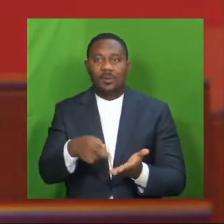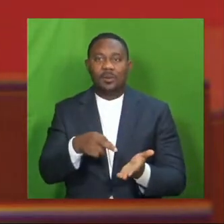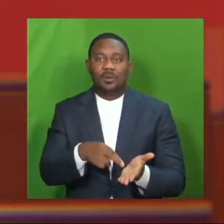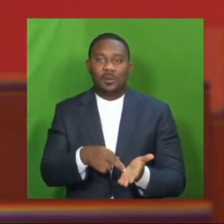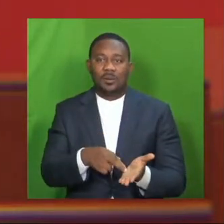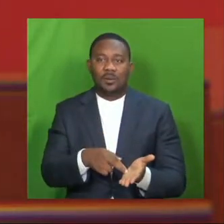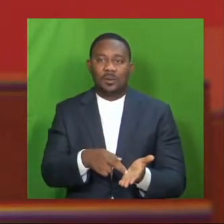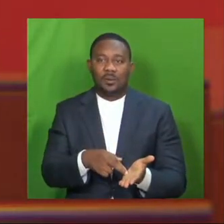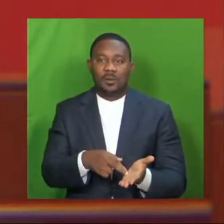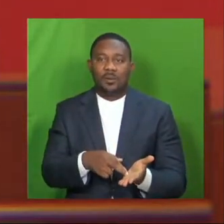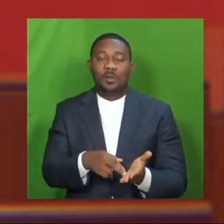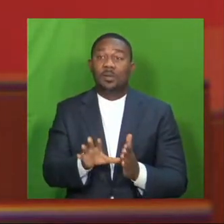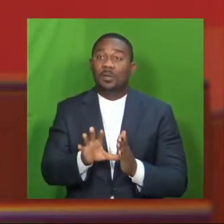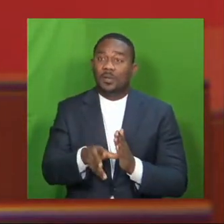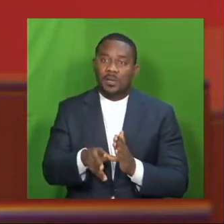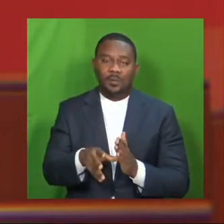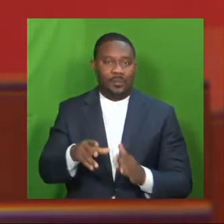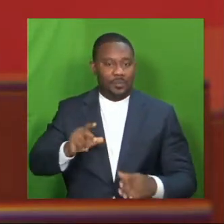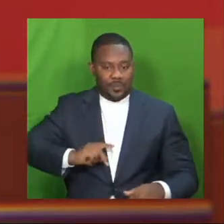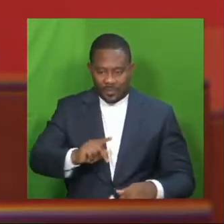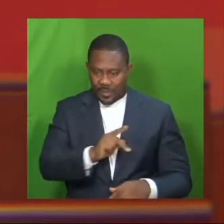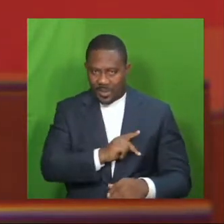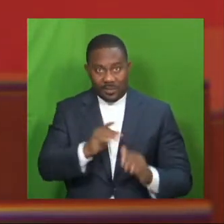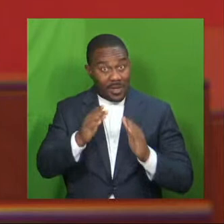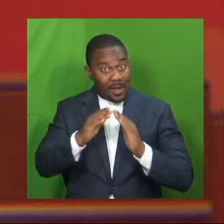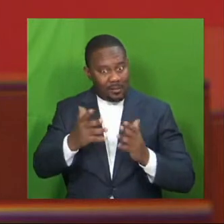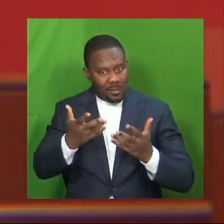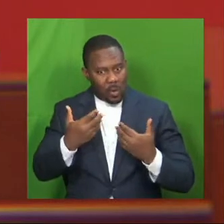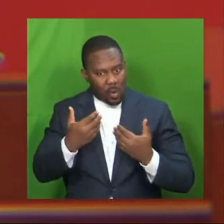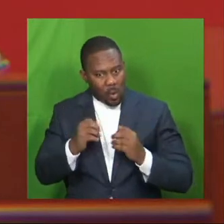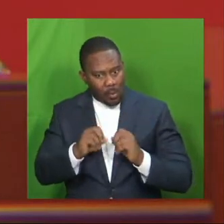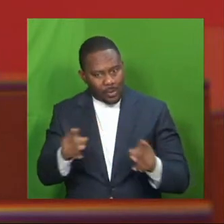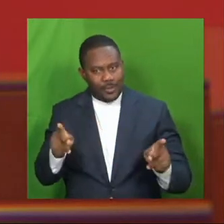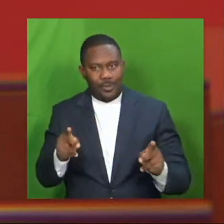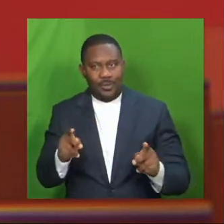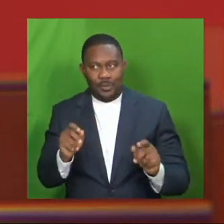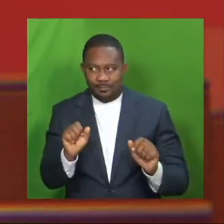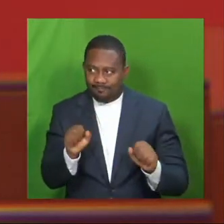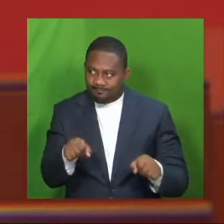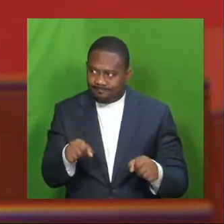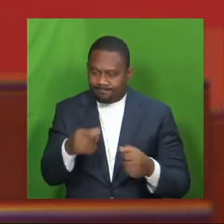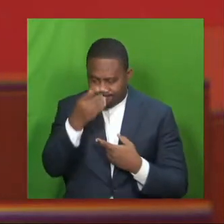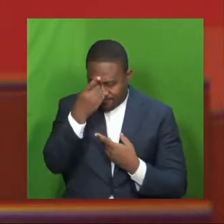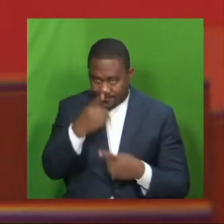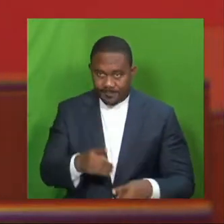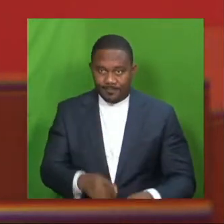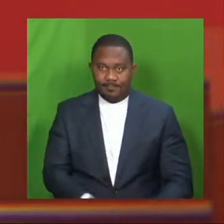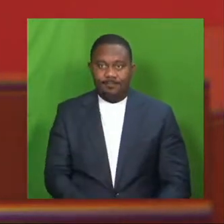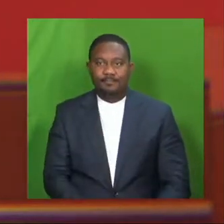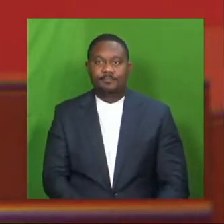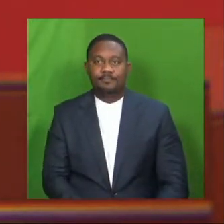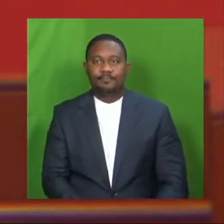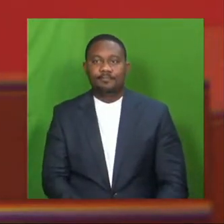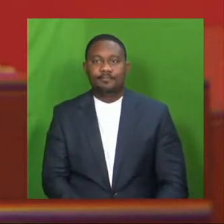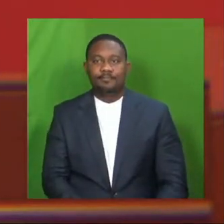Now the House can have the opportunity to take the decision.